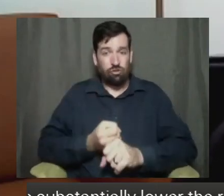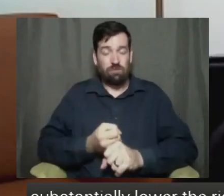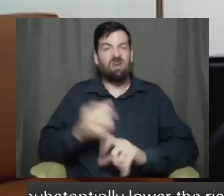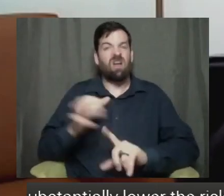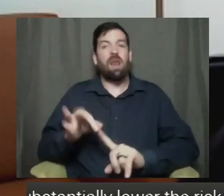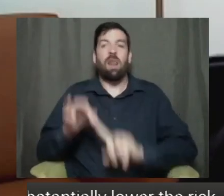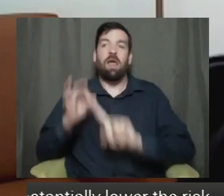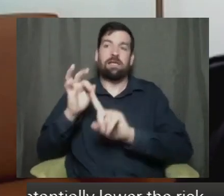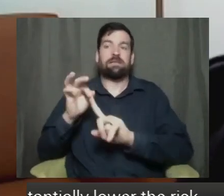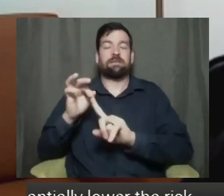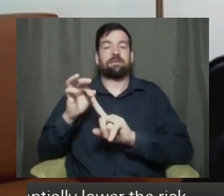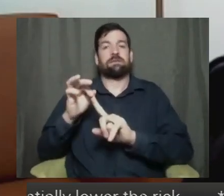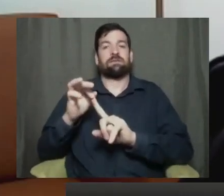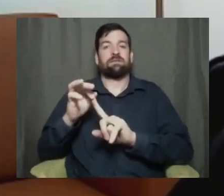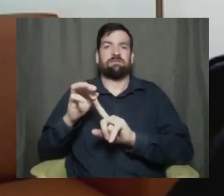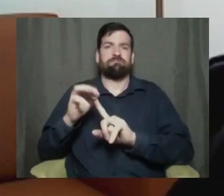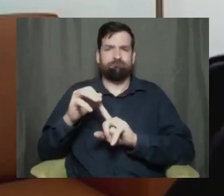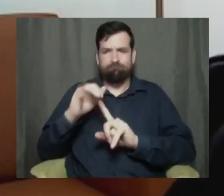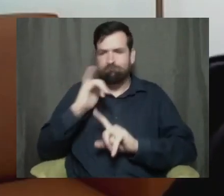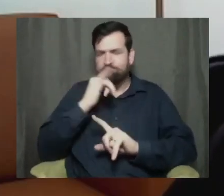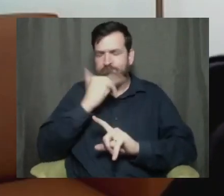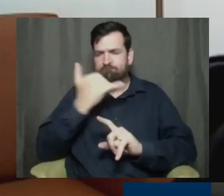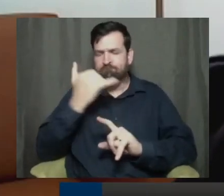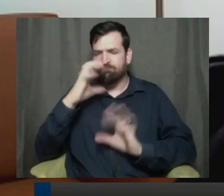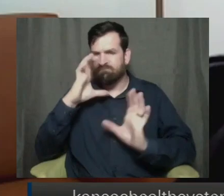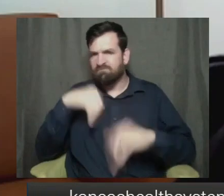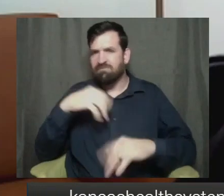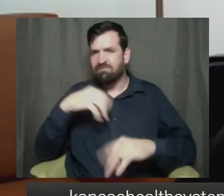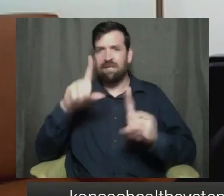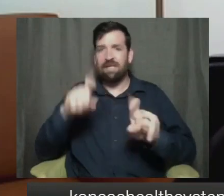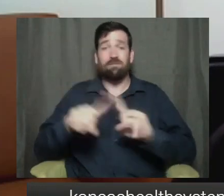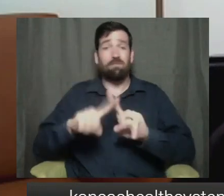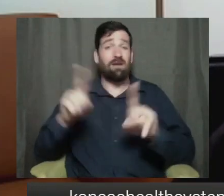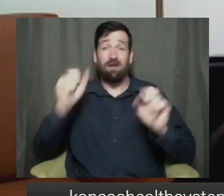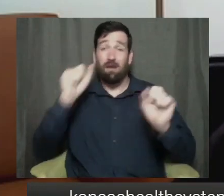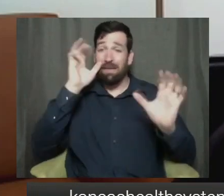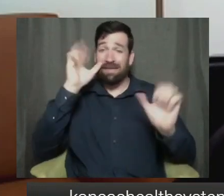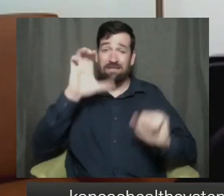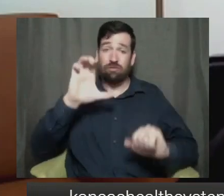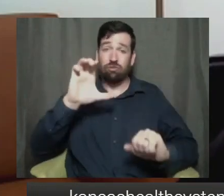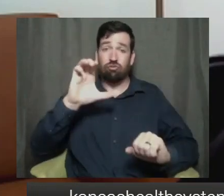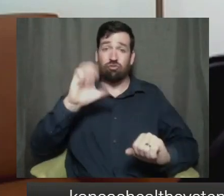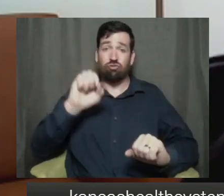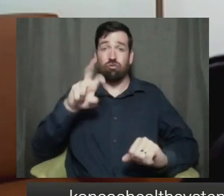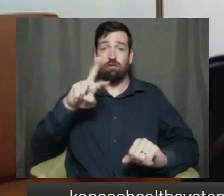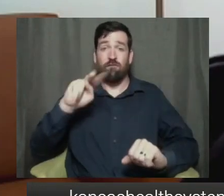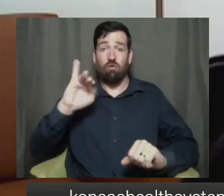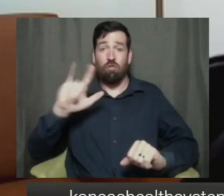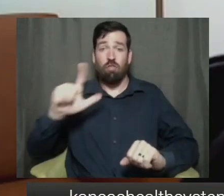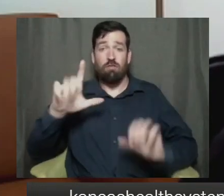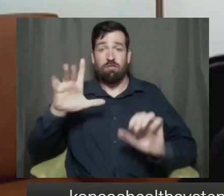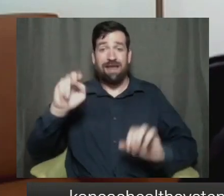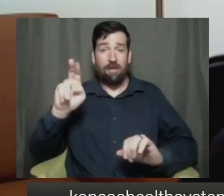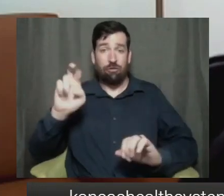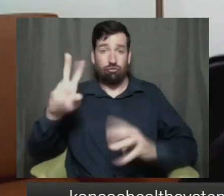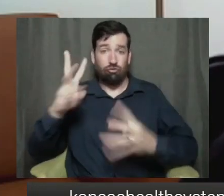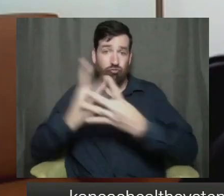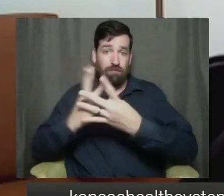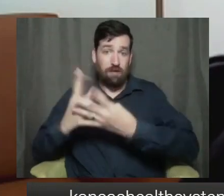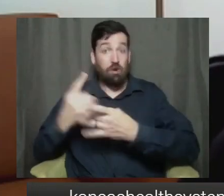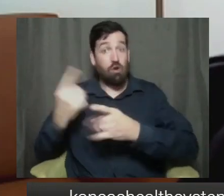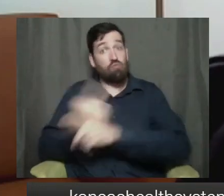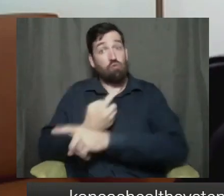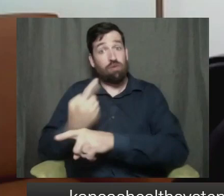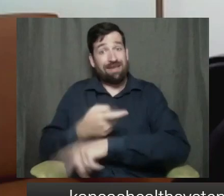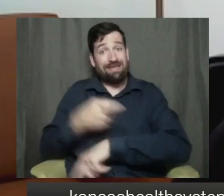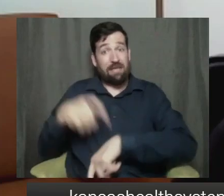more frequently. And the amazing thing about cervical cancer screening is when we do it at the appropriate intervals, we can